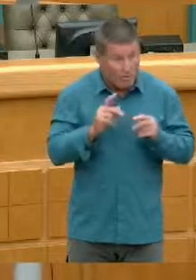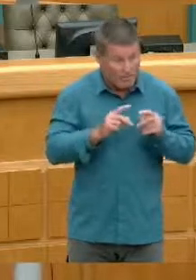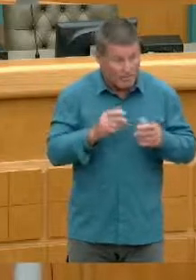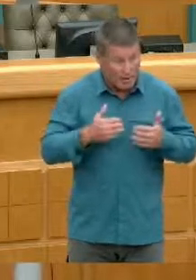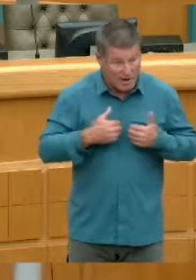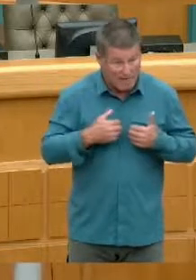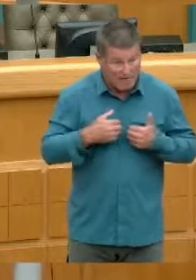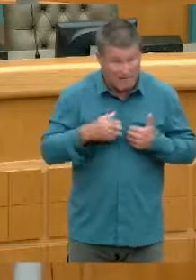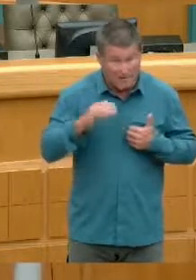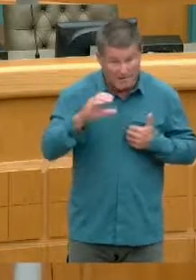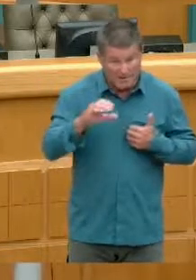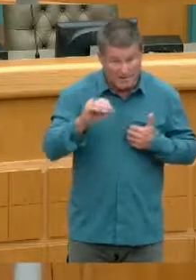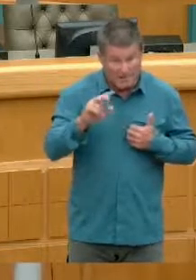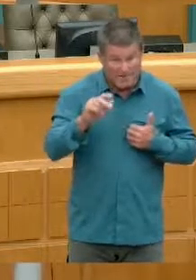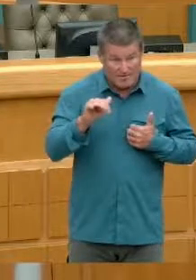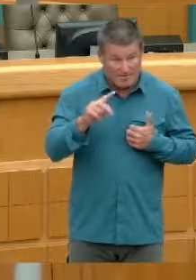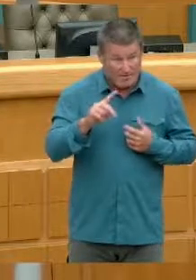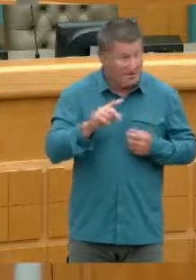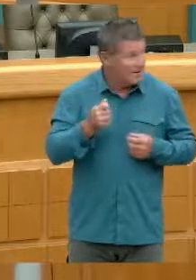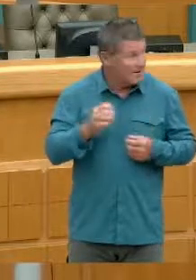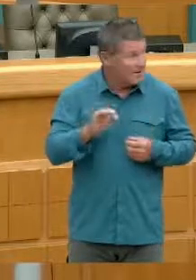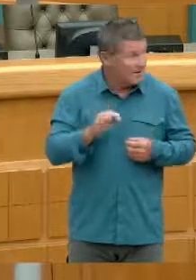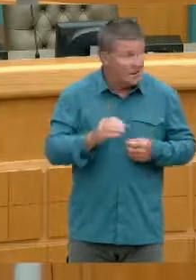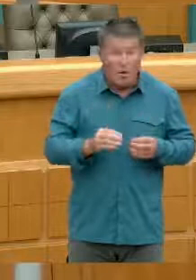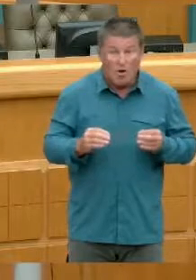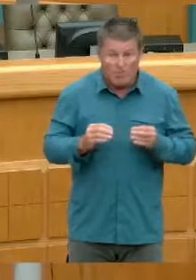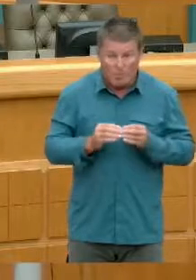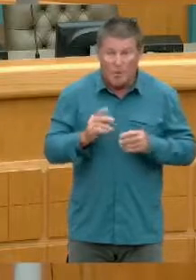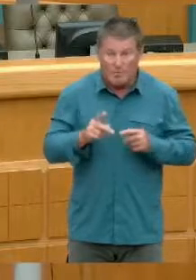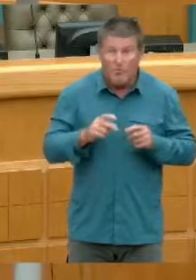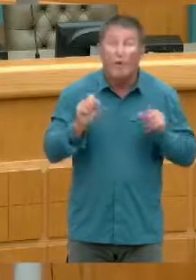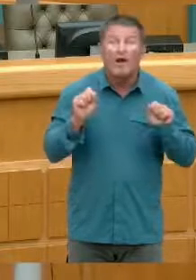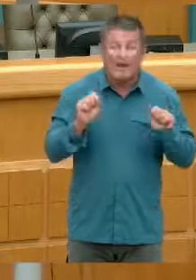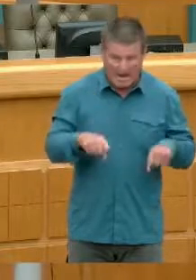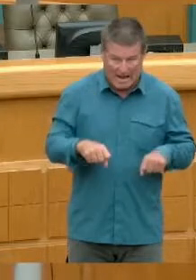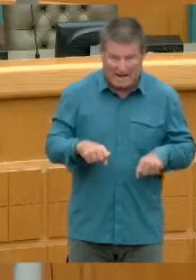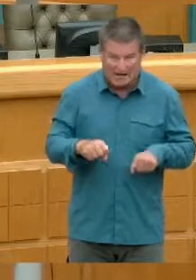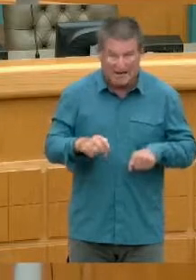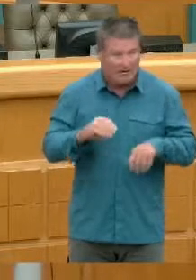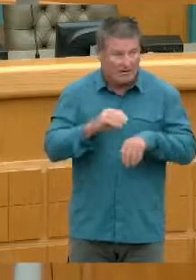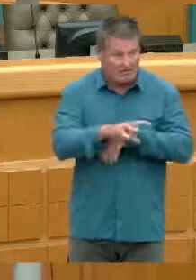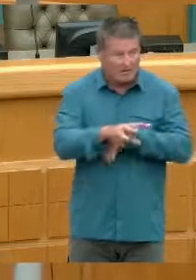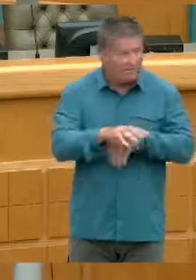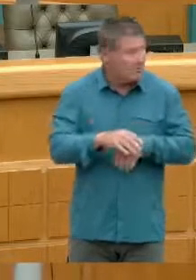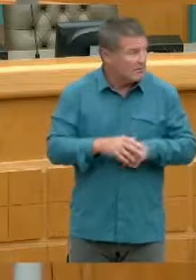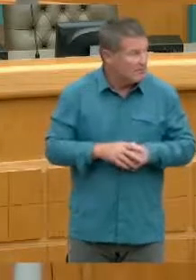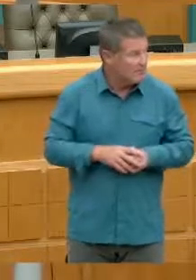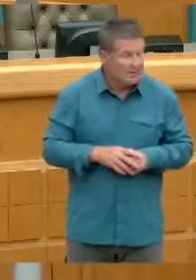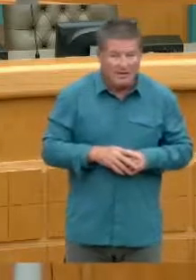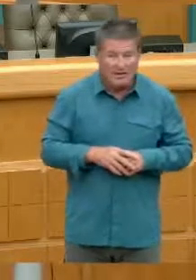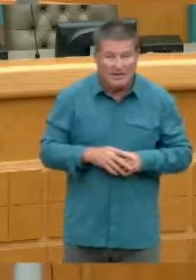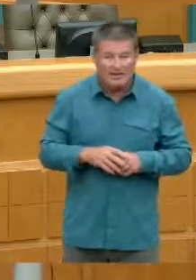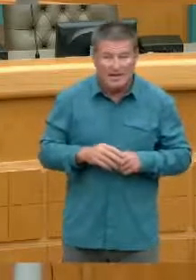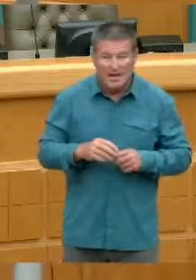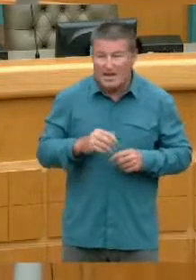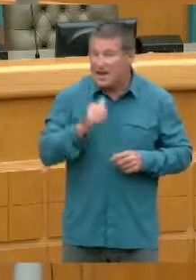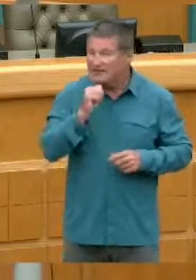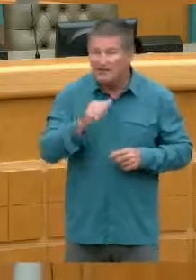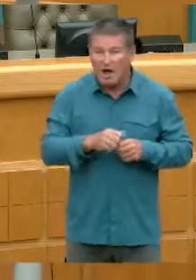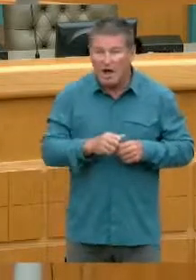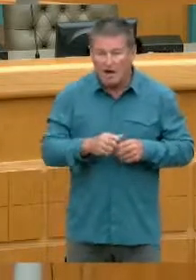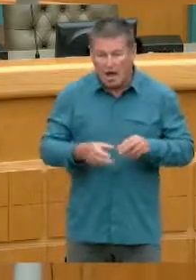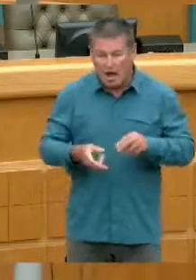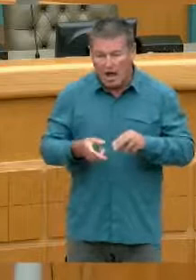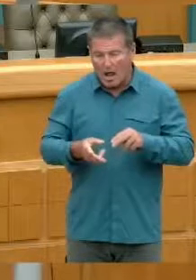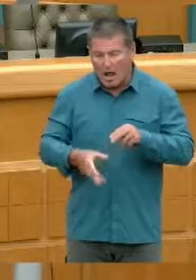have COVID-19, the more additional people that they can affect. And it's not an additive thing, it's an exponential thing. And so